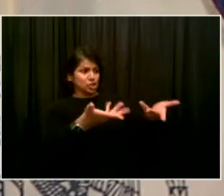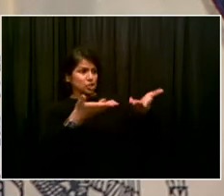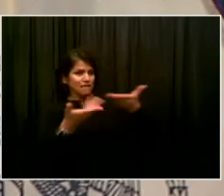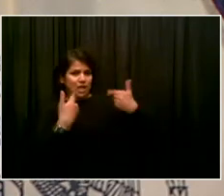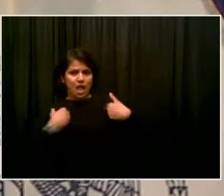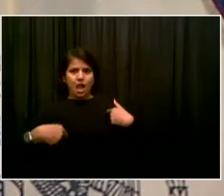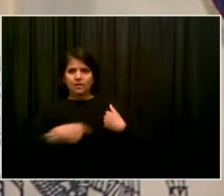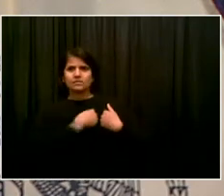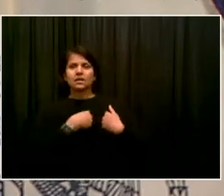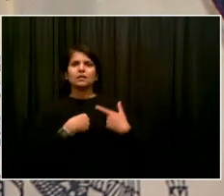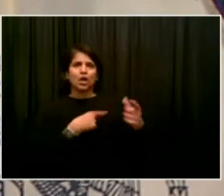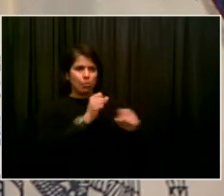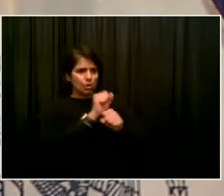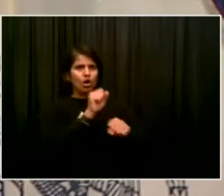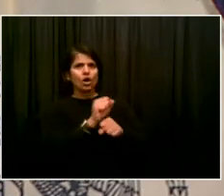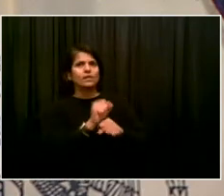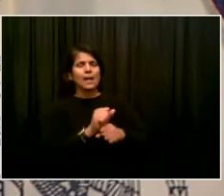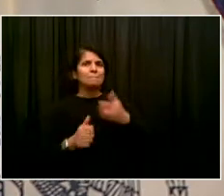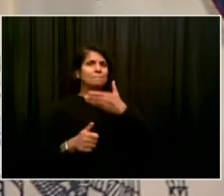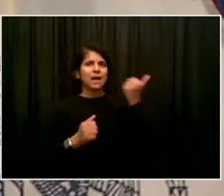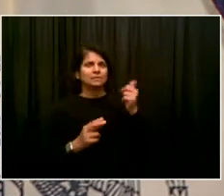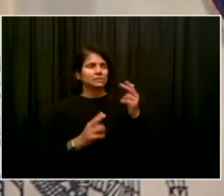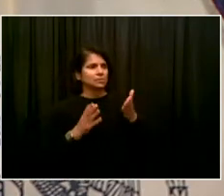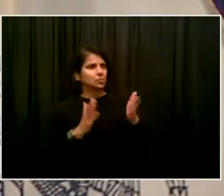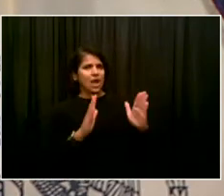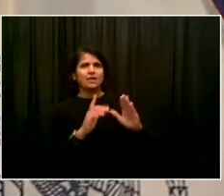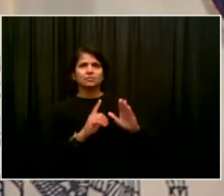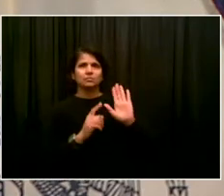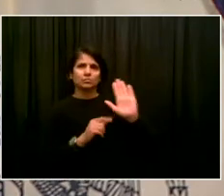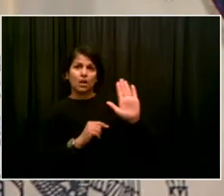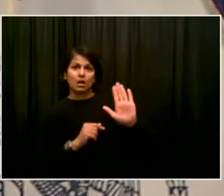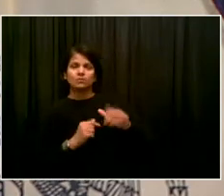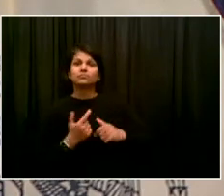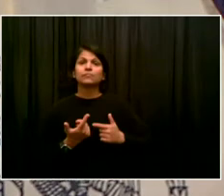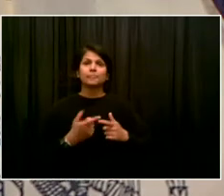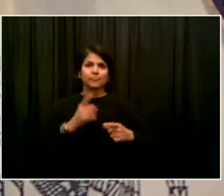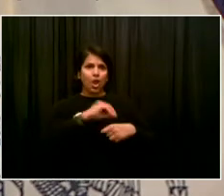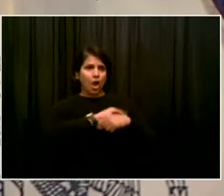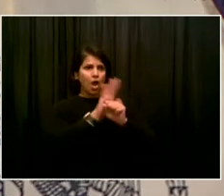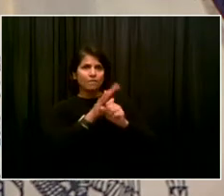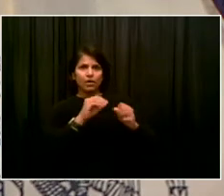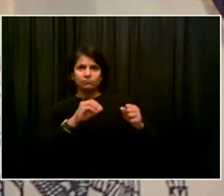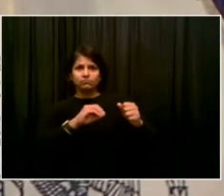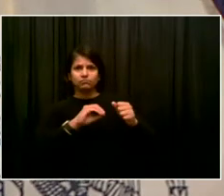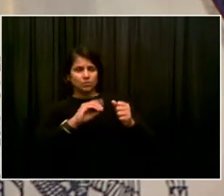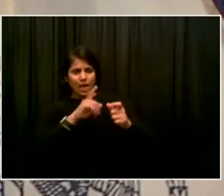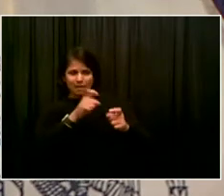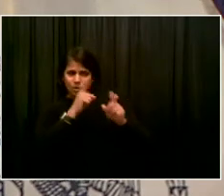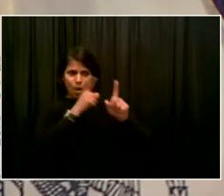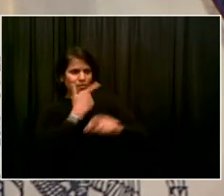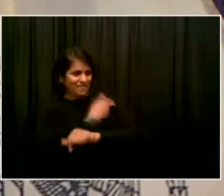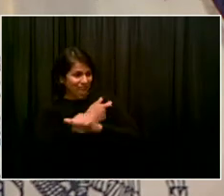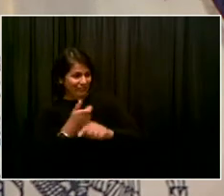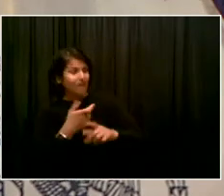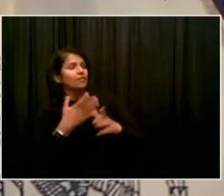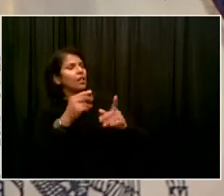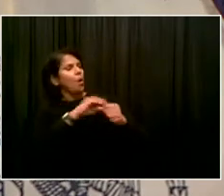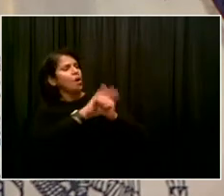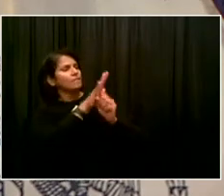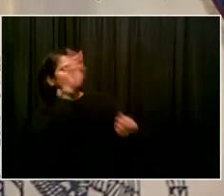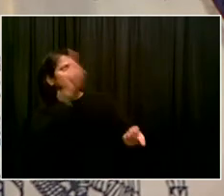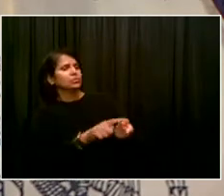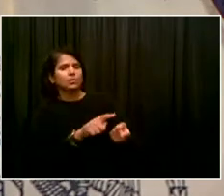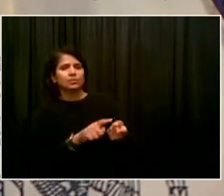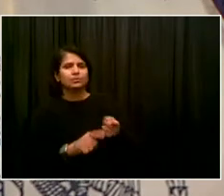we're still fighting off COVID. Sometimes I think a comparison is made sort of private sector, public sector. I don't think that's a fair